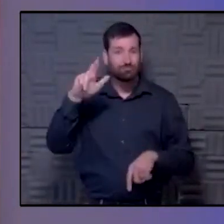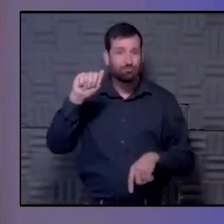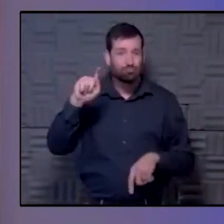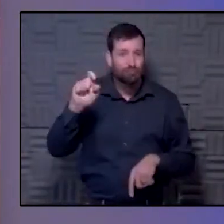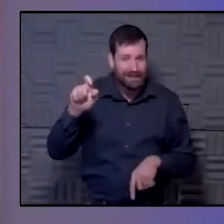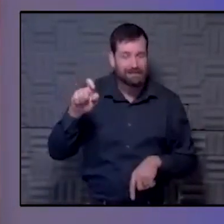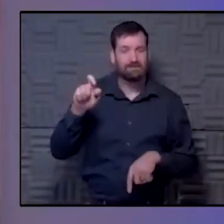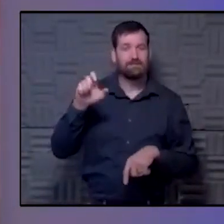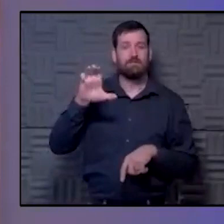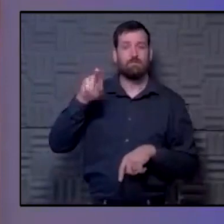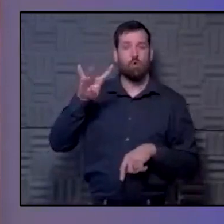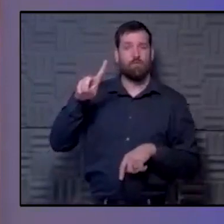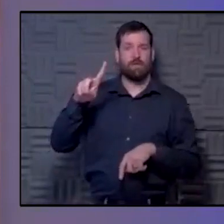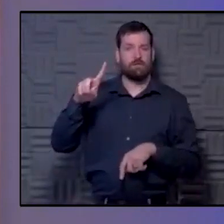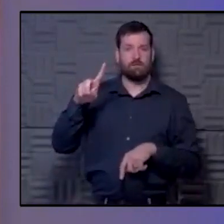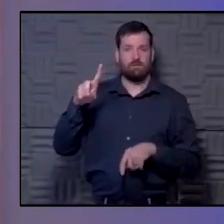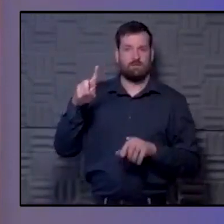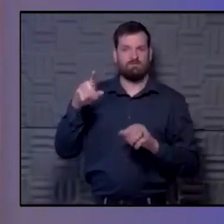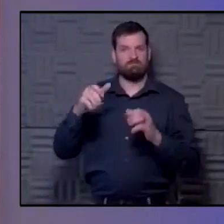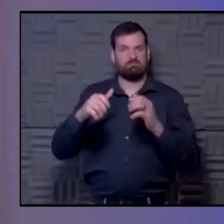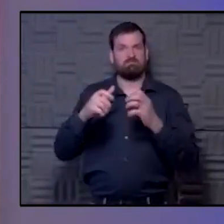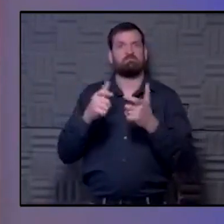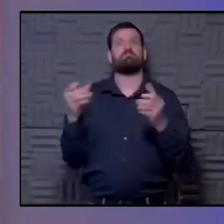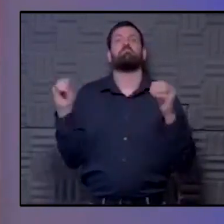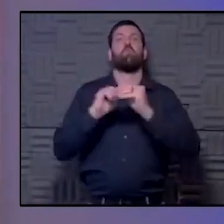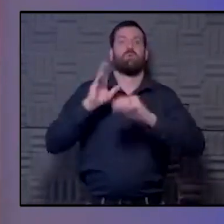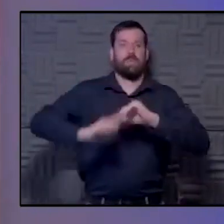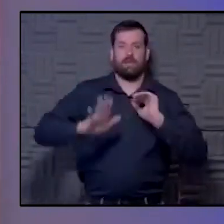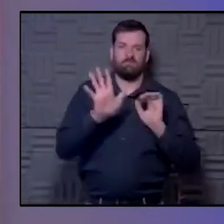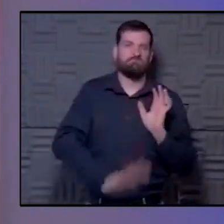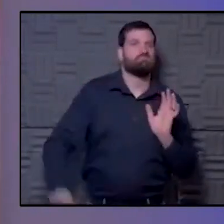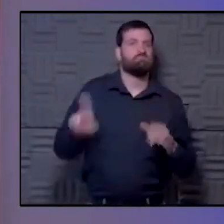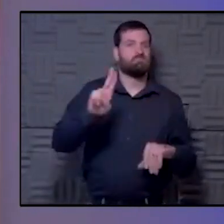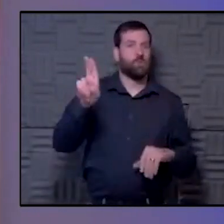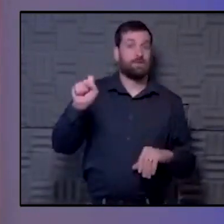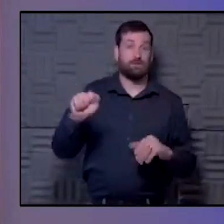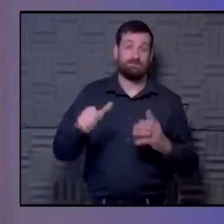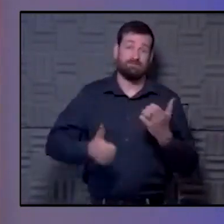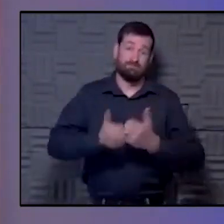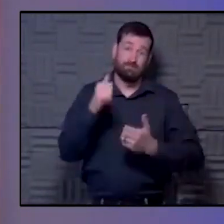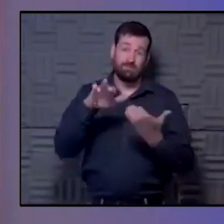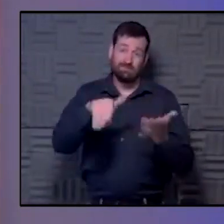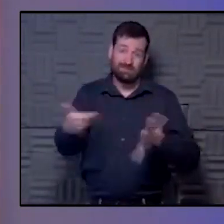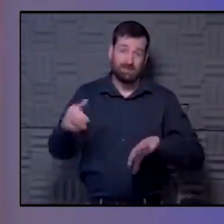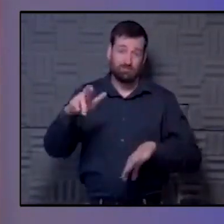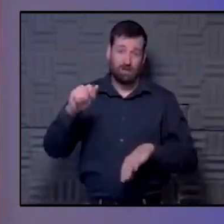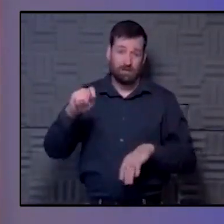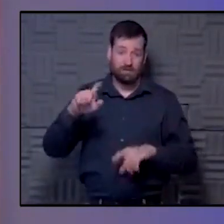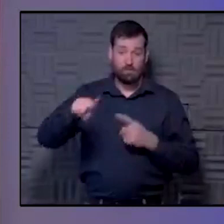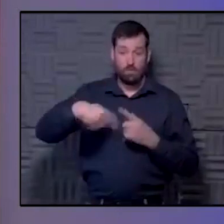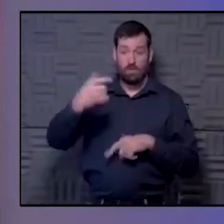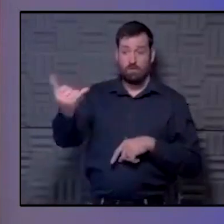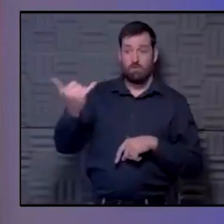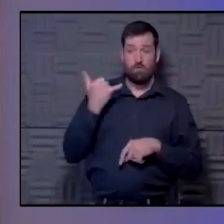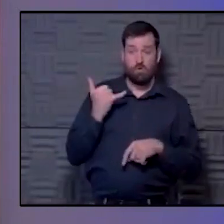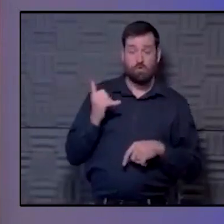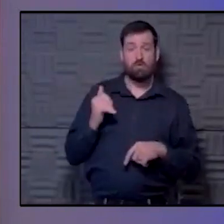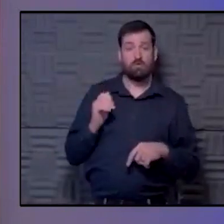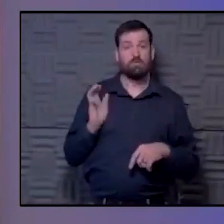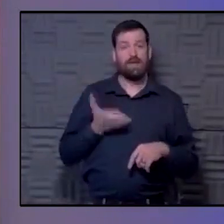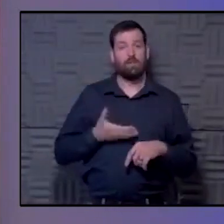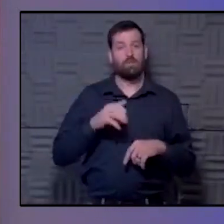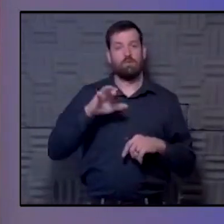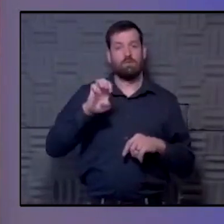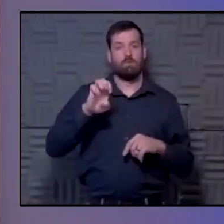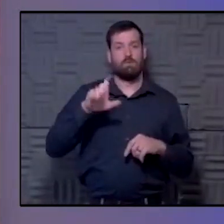country. The incidence was higher than any place, and they had the highest death rate. In fact, when they called me, they said our